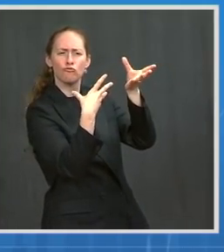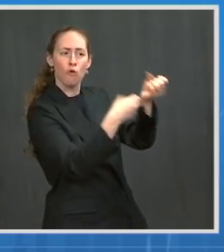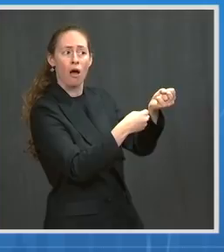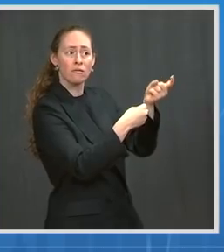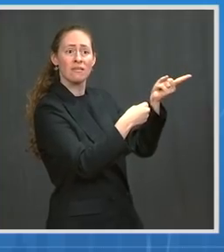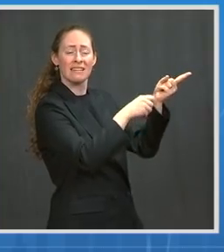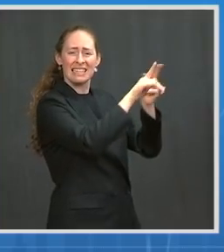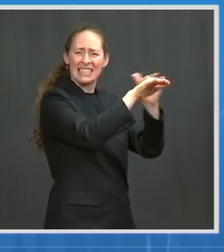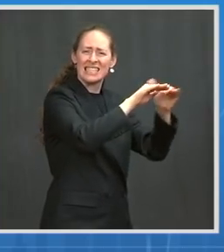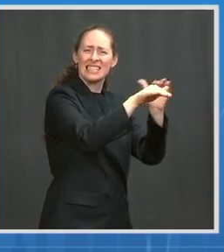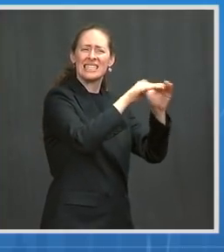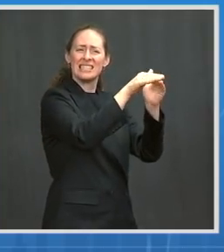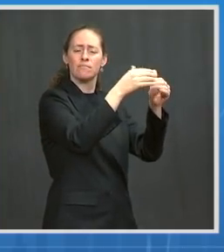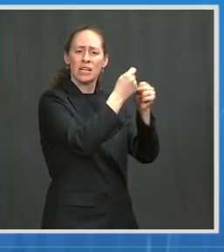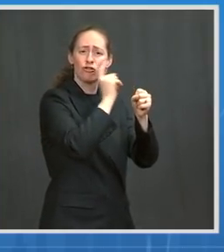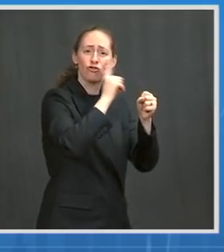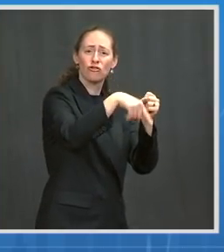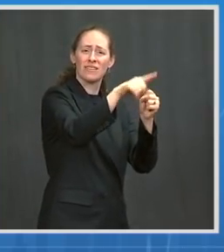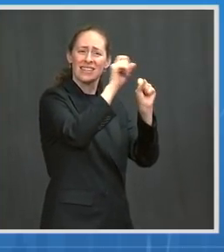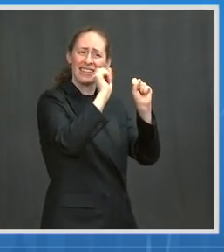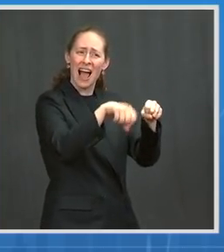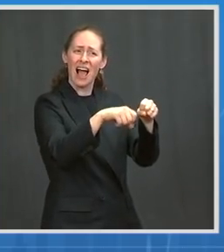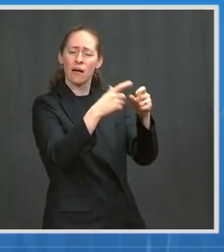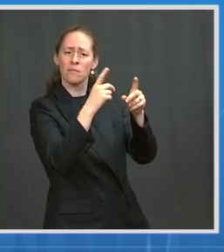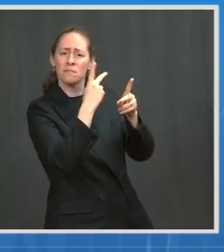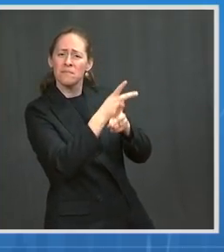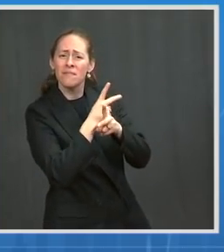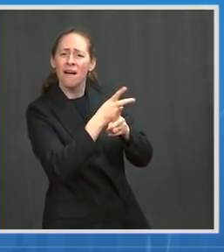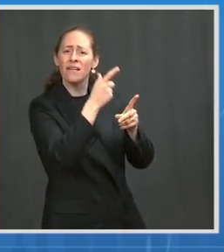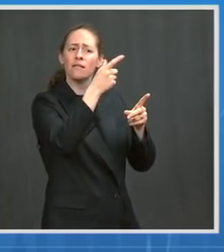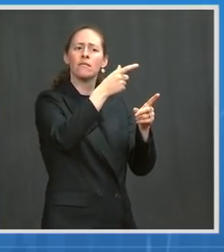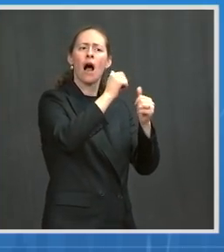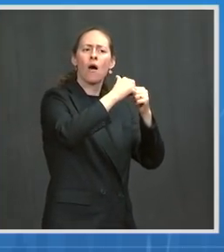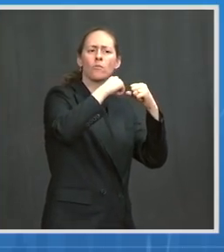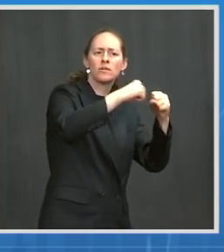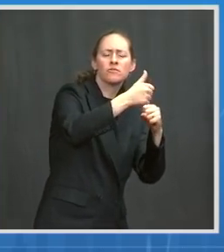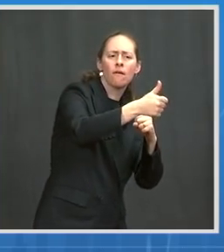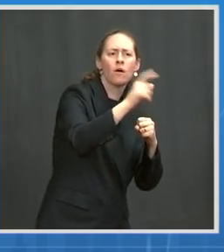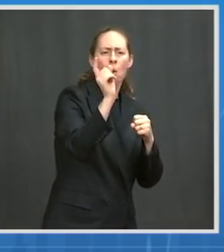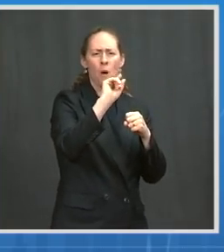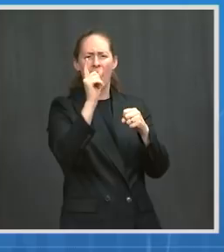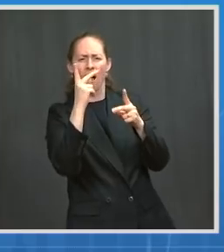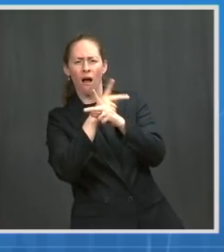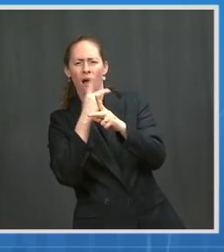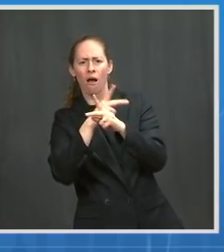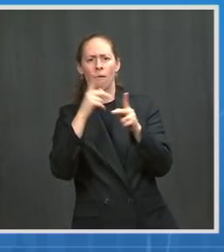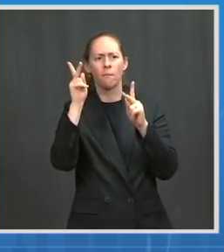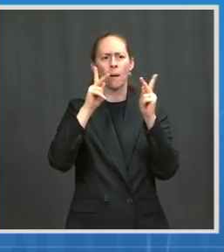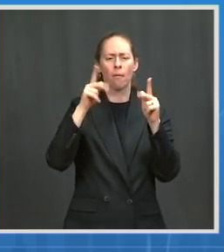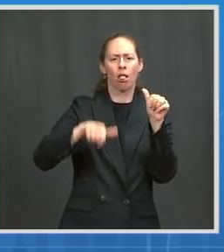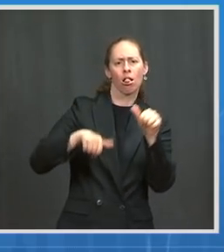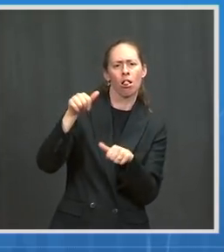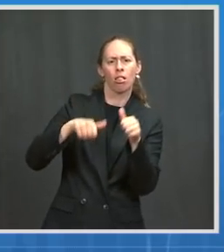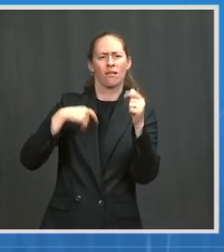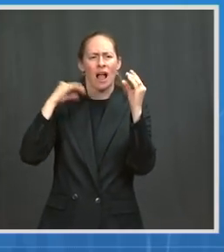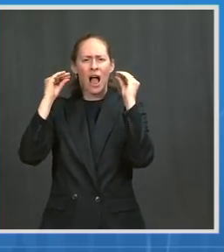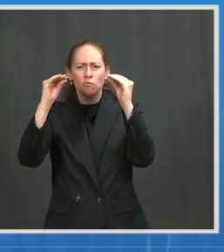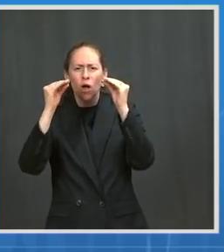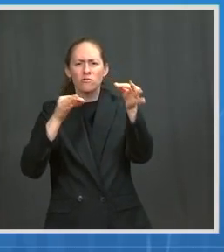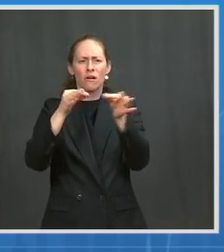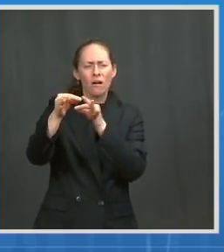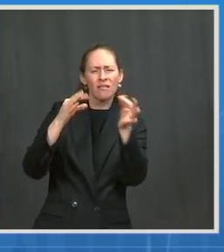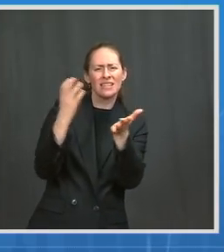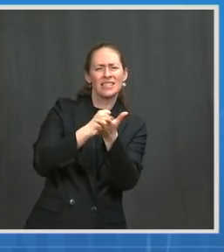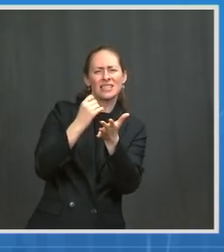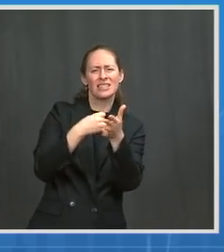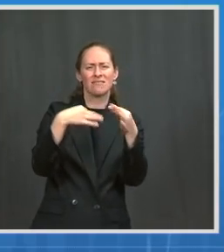available to them, to inform them and understand where they might be hesitant so that we can get them vaccinated. And then if not, to ensure